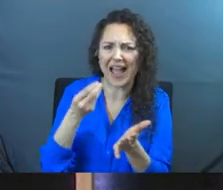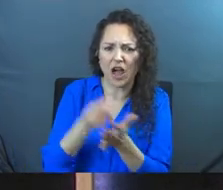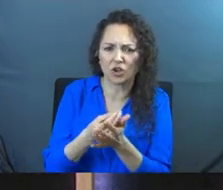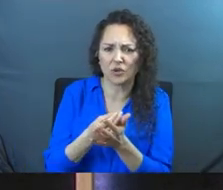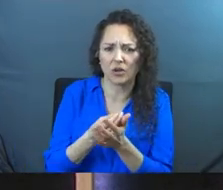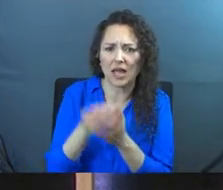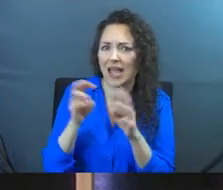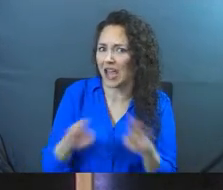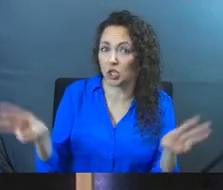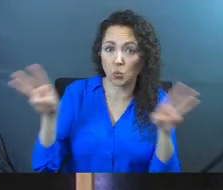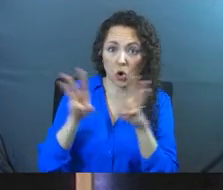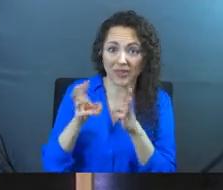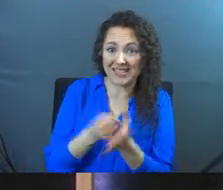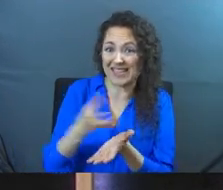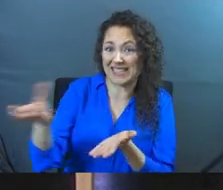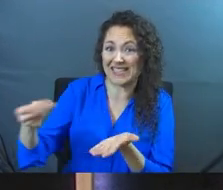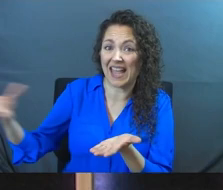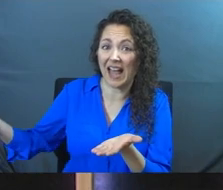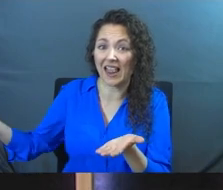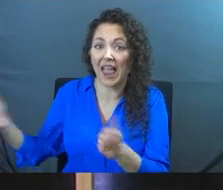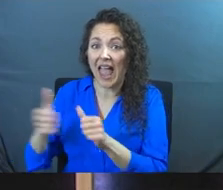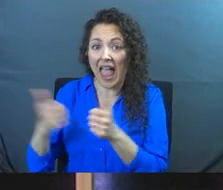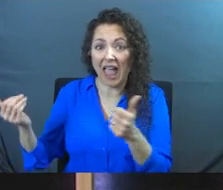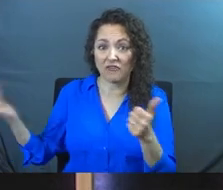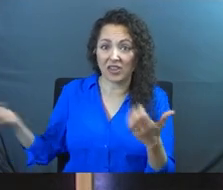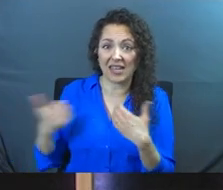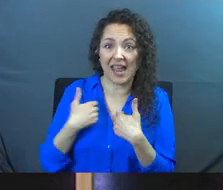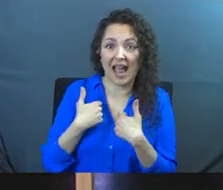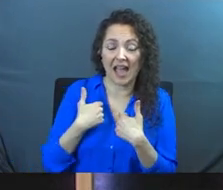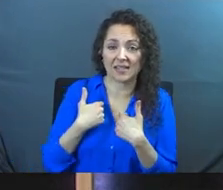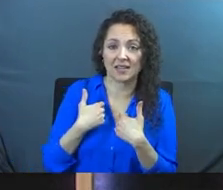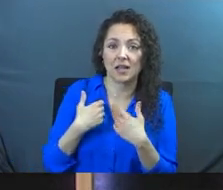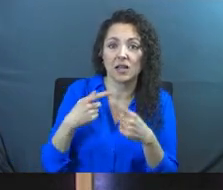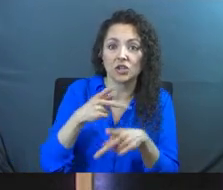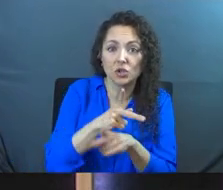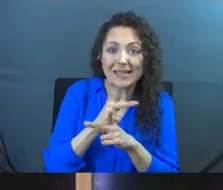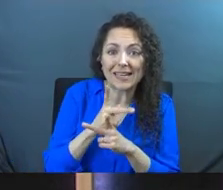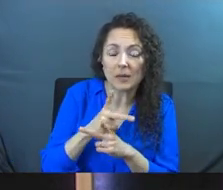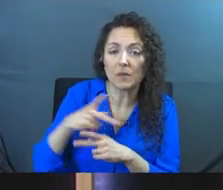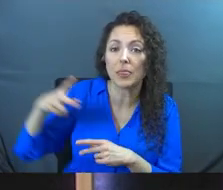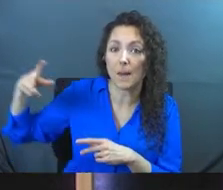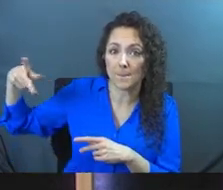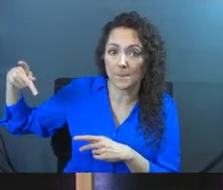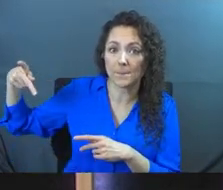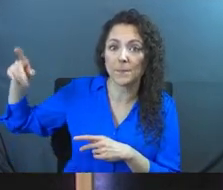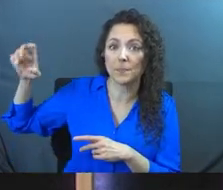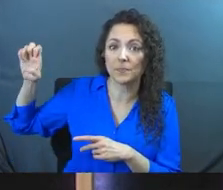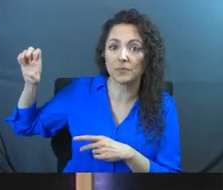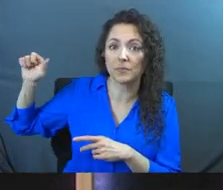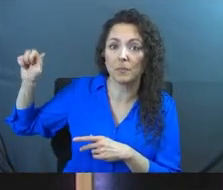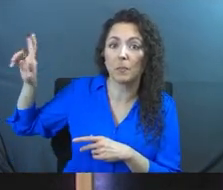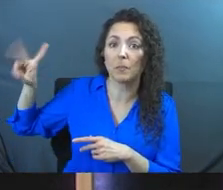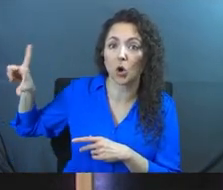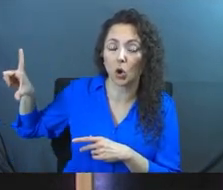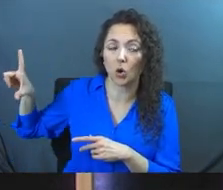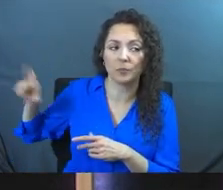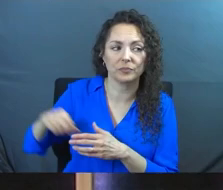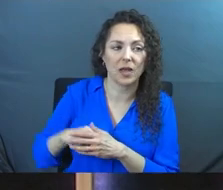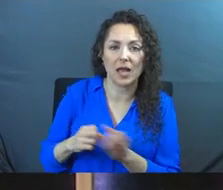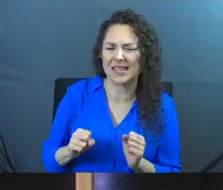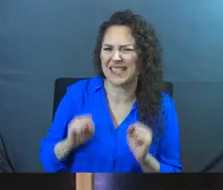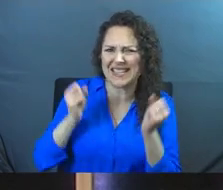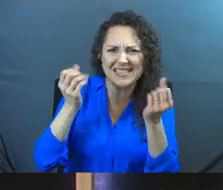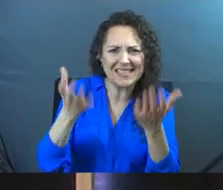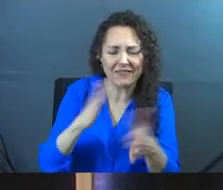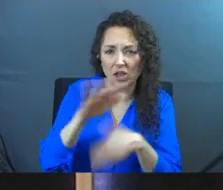it to him to sell everything he has to have the pearl. He gets rid of everything. It's worth it to him to lay it all down, to